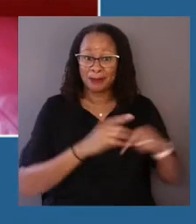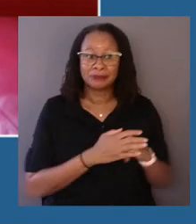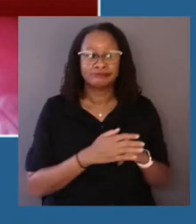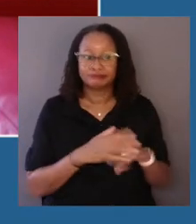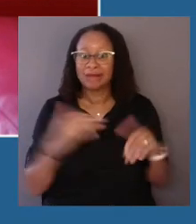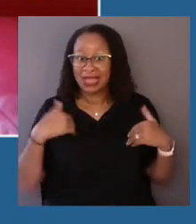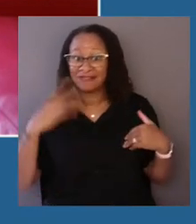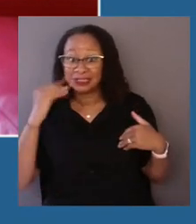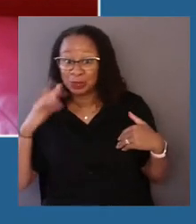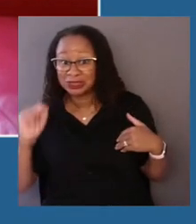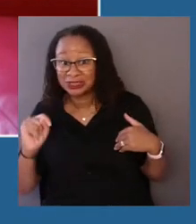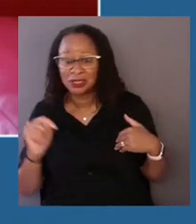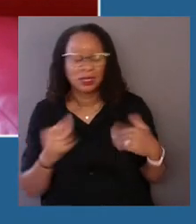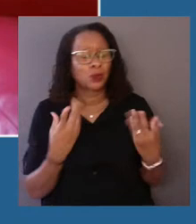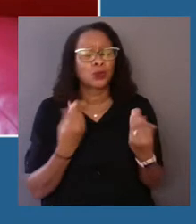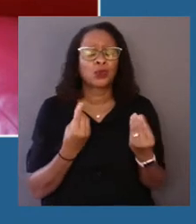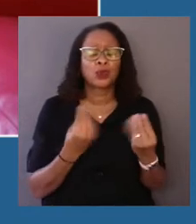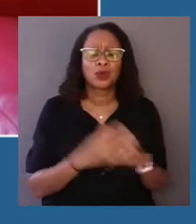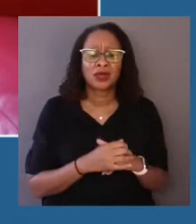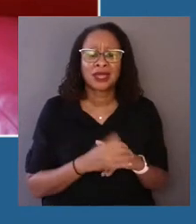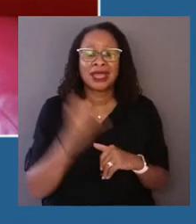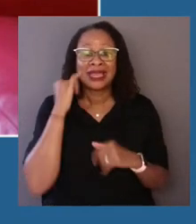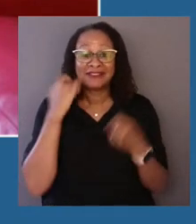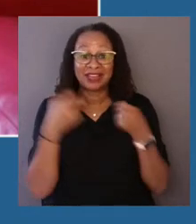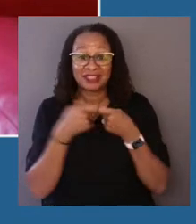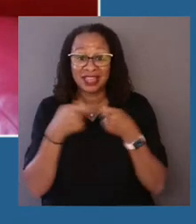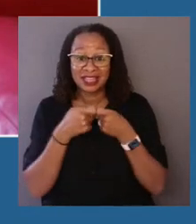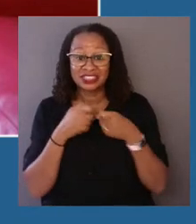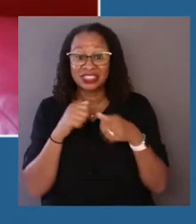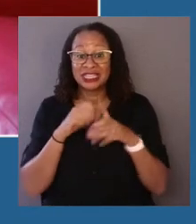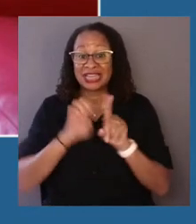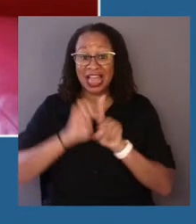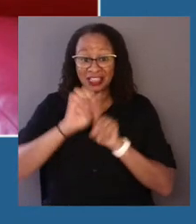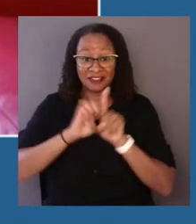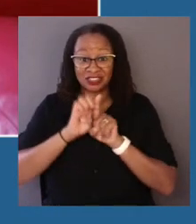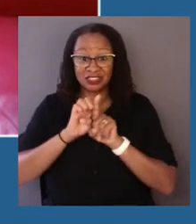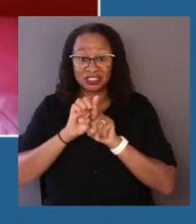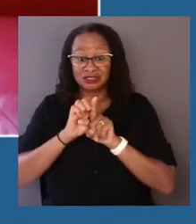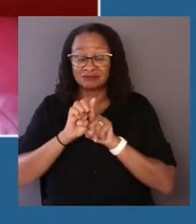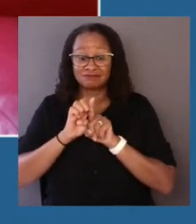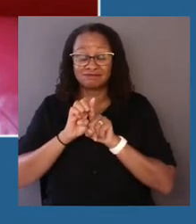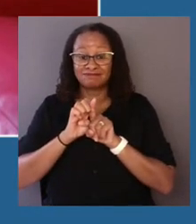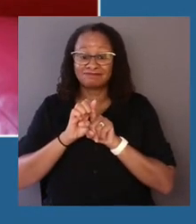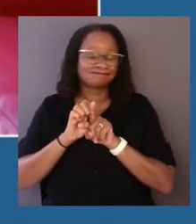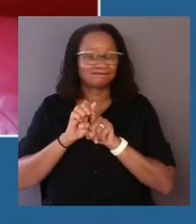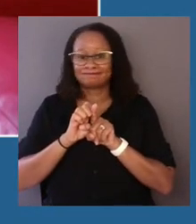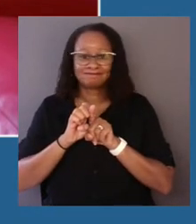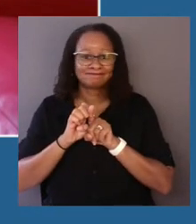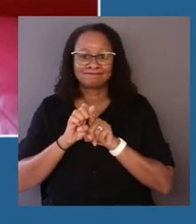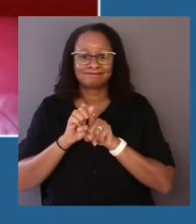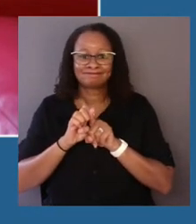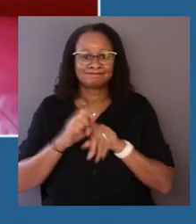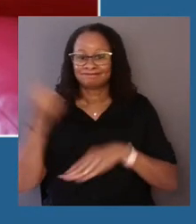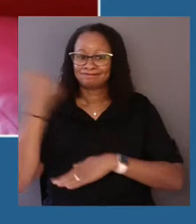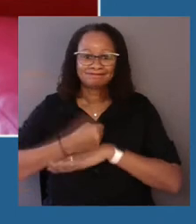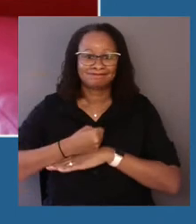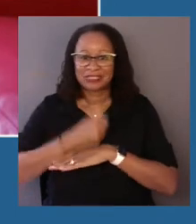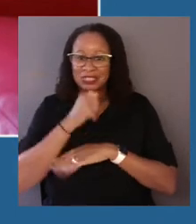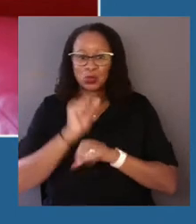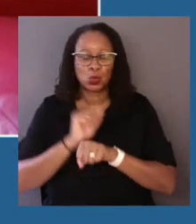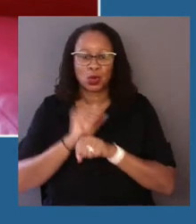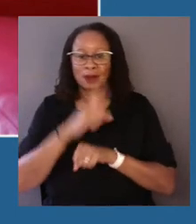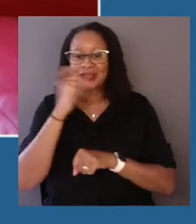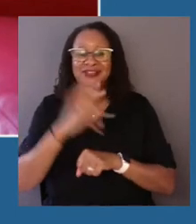would you do? If the electricity and elevators were out of your out of order due to flooding in your